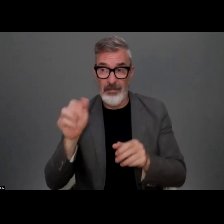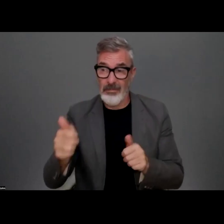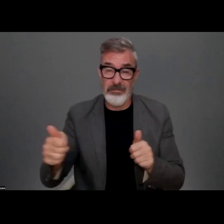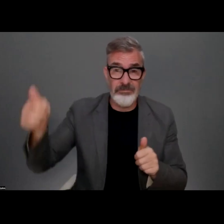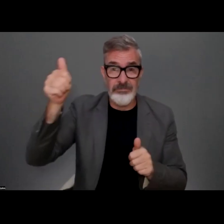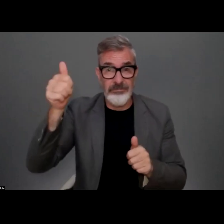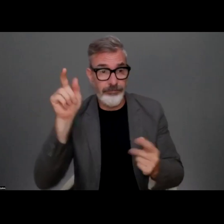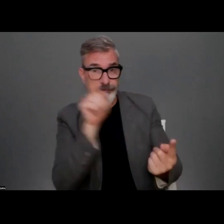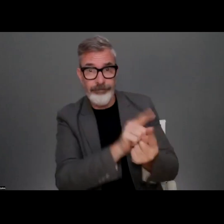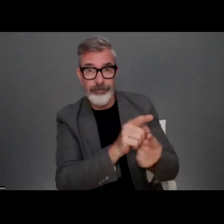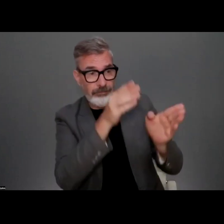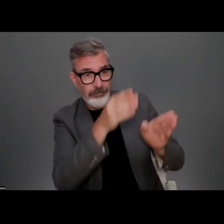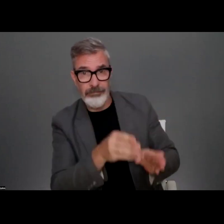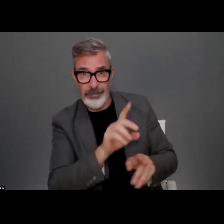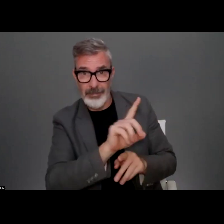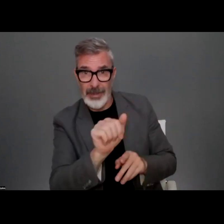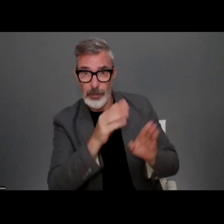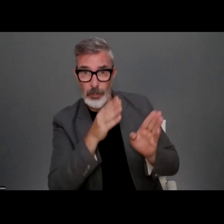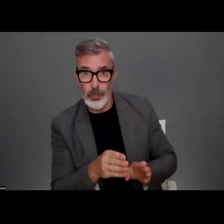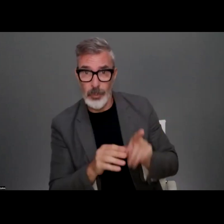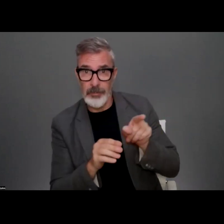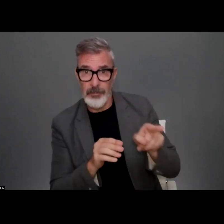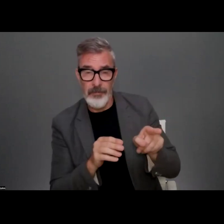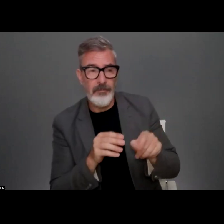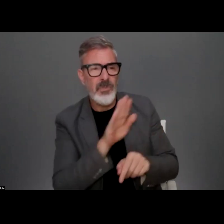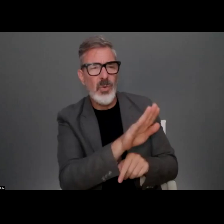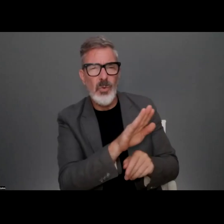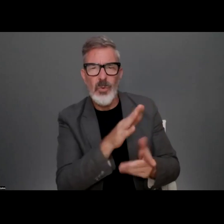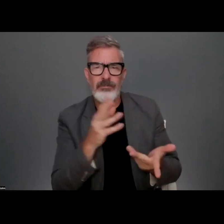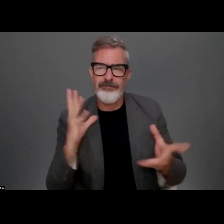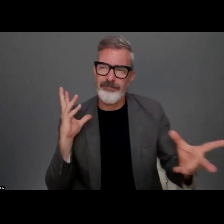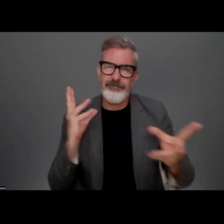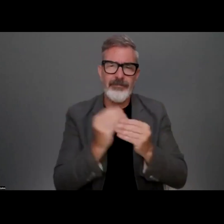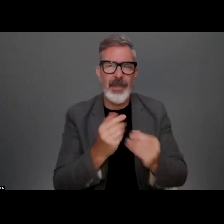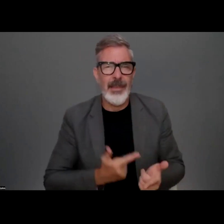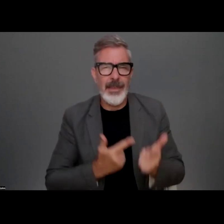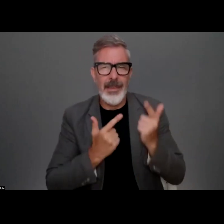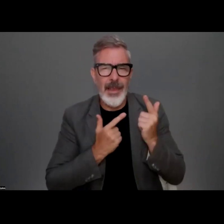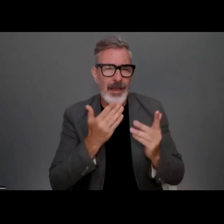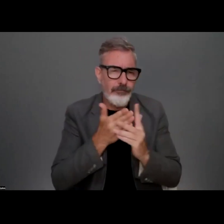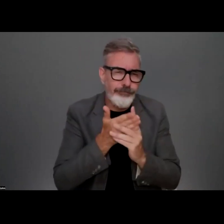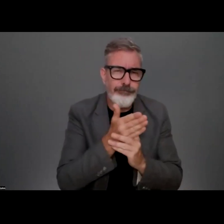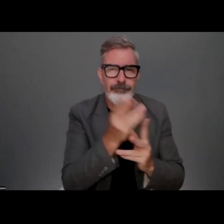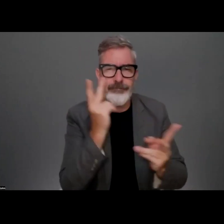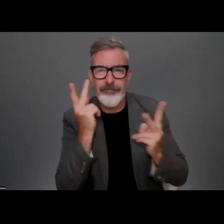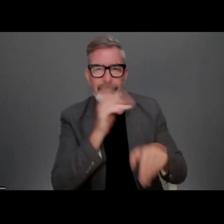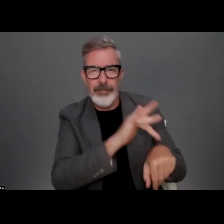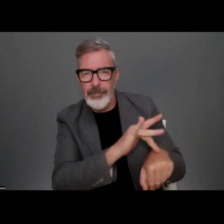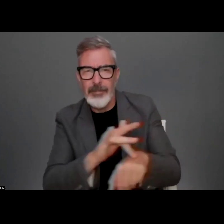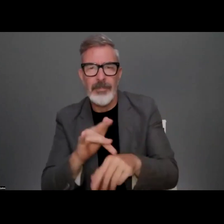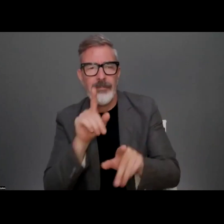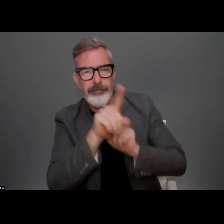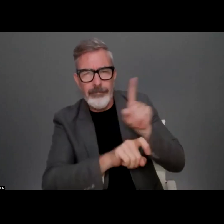the challenge or with whatever difference that they're working with, in order to, again, enter, advance,